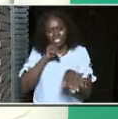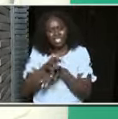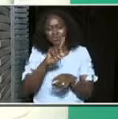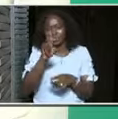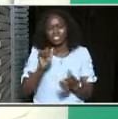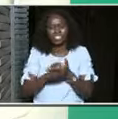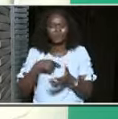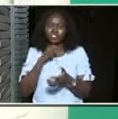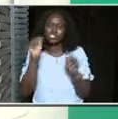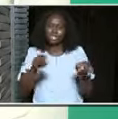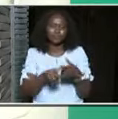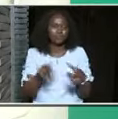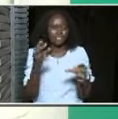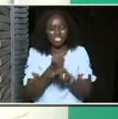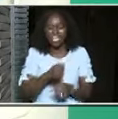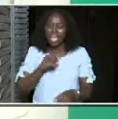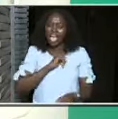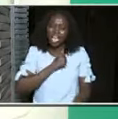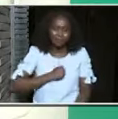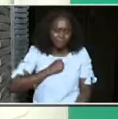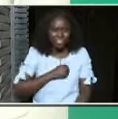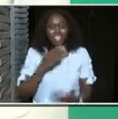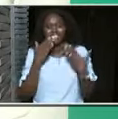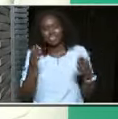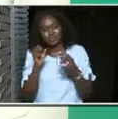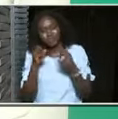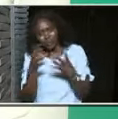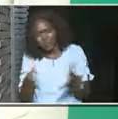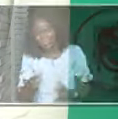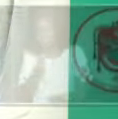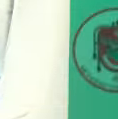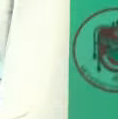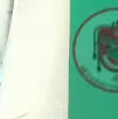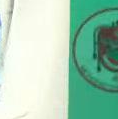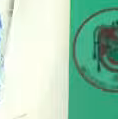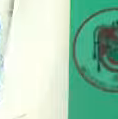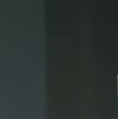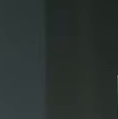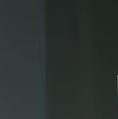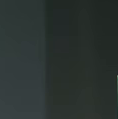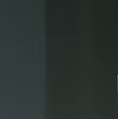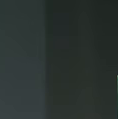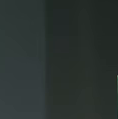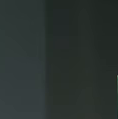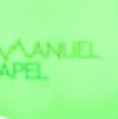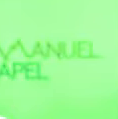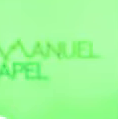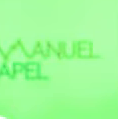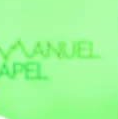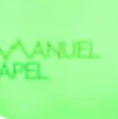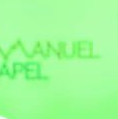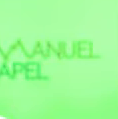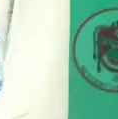could not take. I do apologize. Thank you so much, Senator Kwankwaso and Bishop Idahosa, for joining us on The